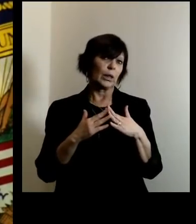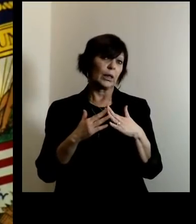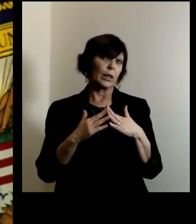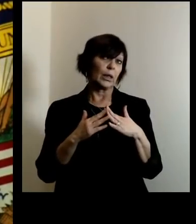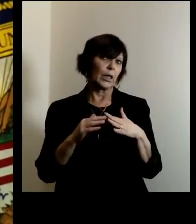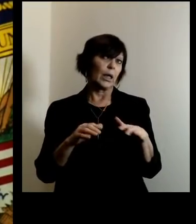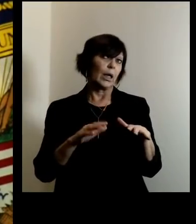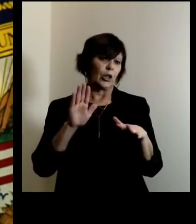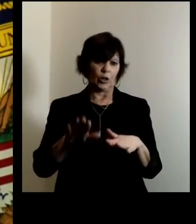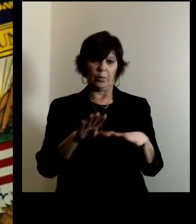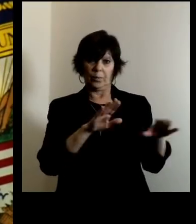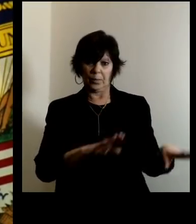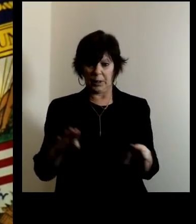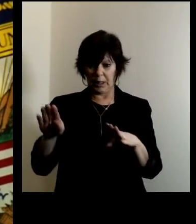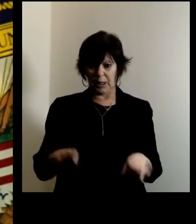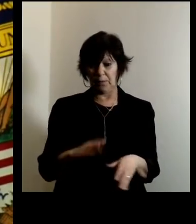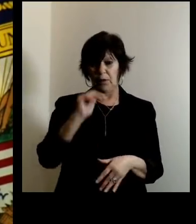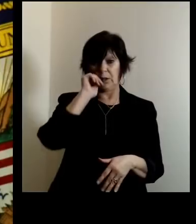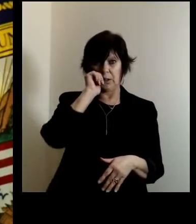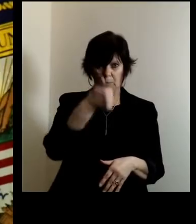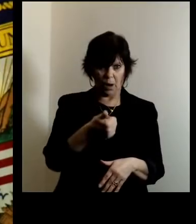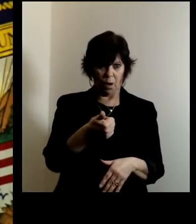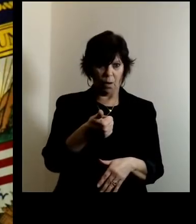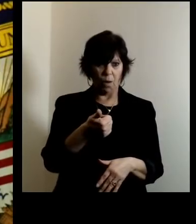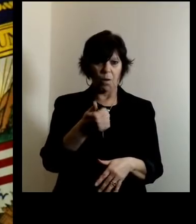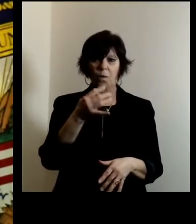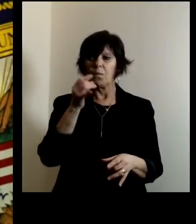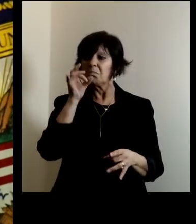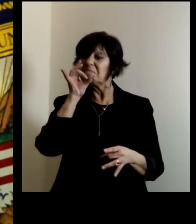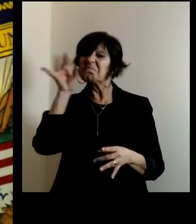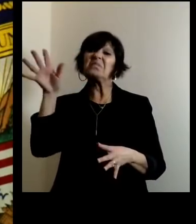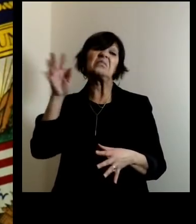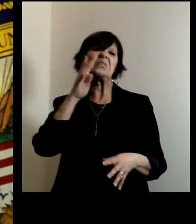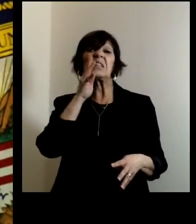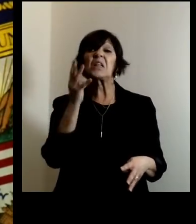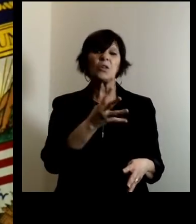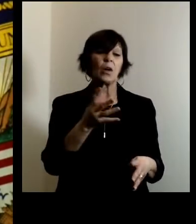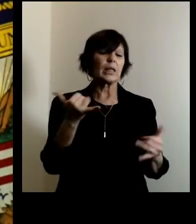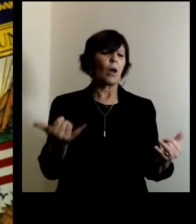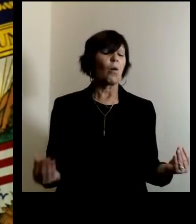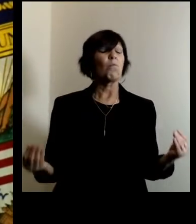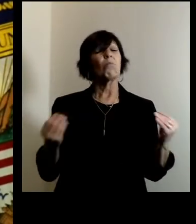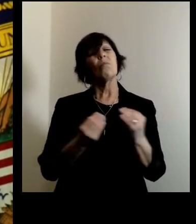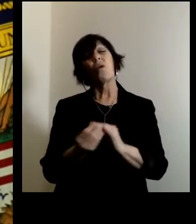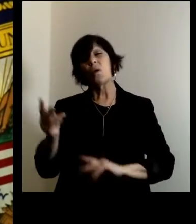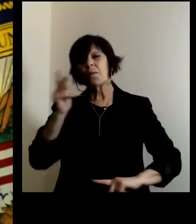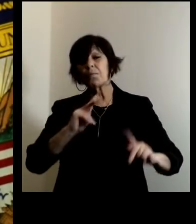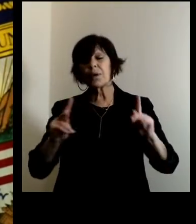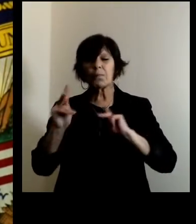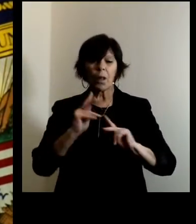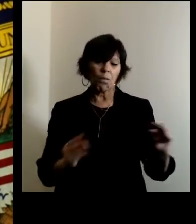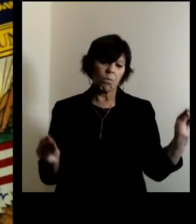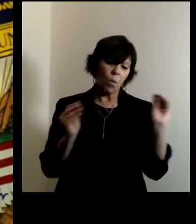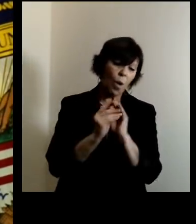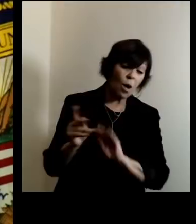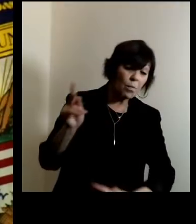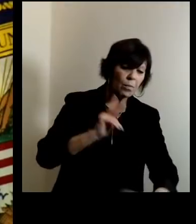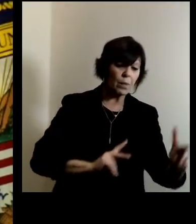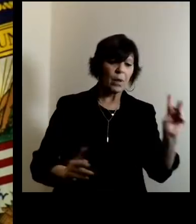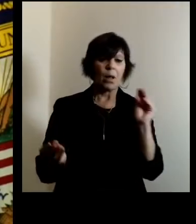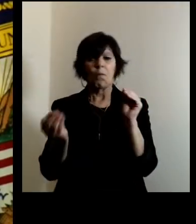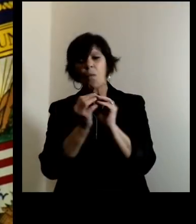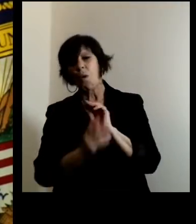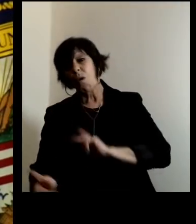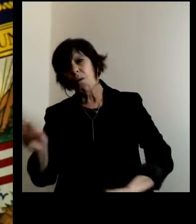tomorrow that we put more people at risk of getting infected by COVID-19, and therefore